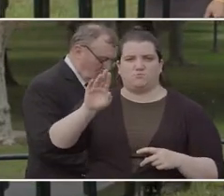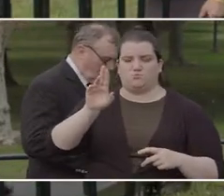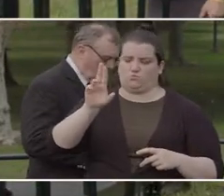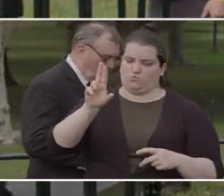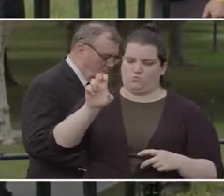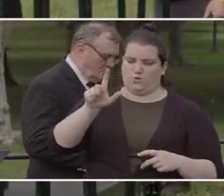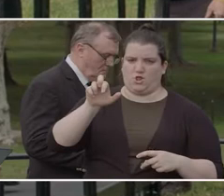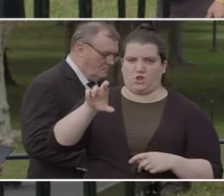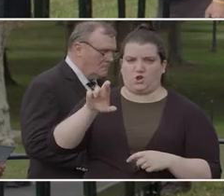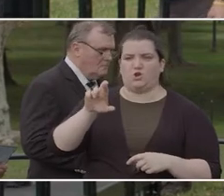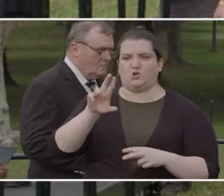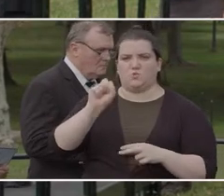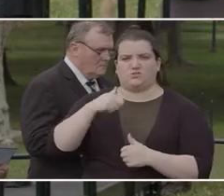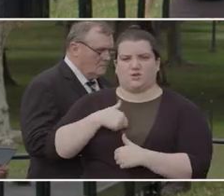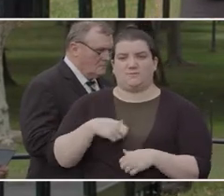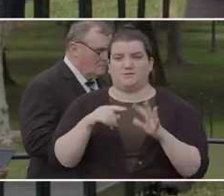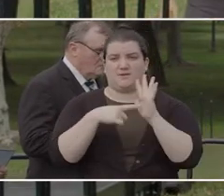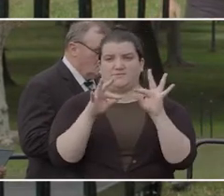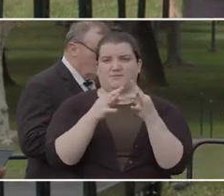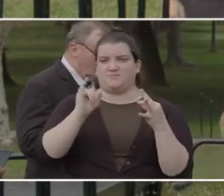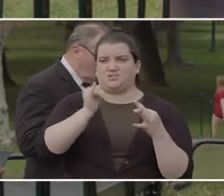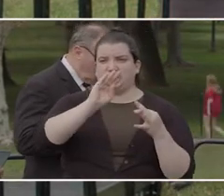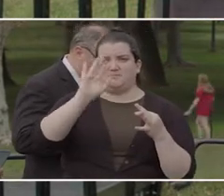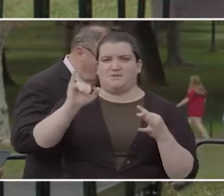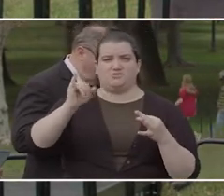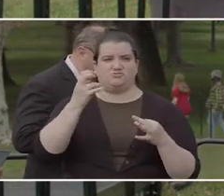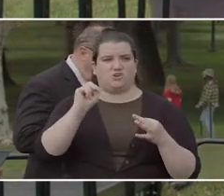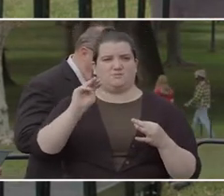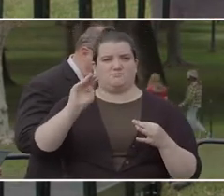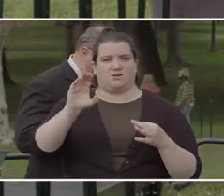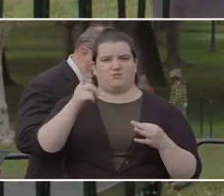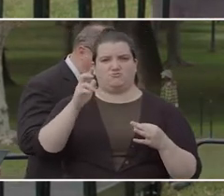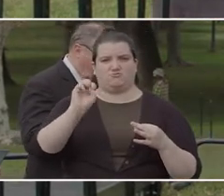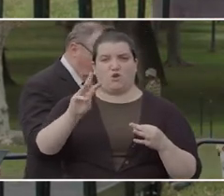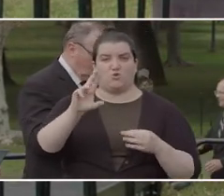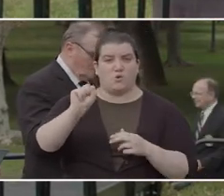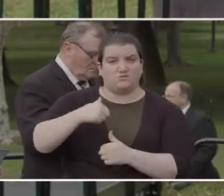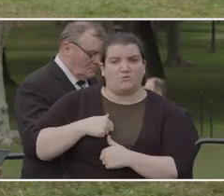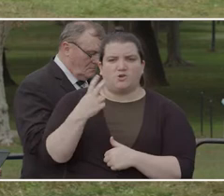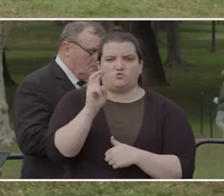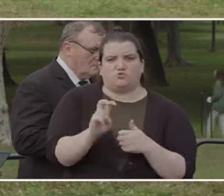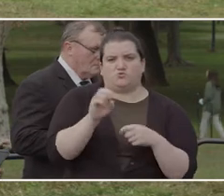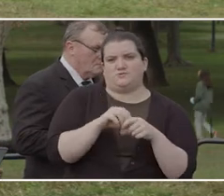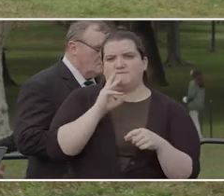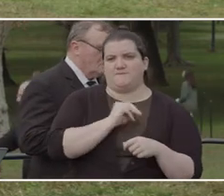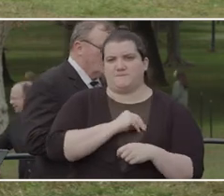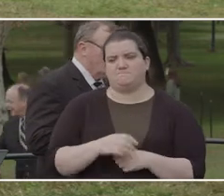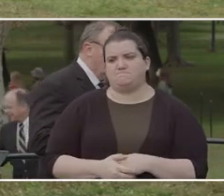On behalf of the family, Jimmy John McGraw, U.S. Army, served two tours in Vietnam.